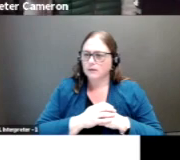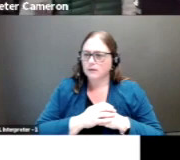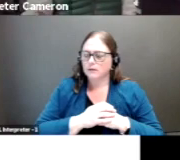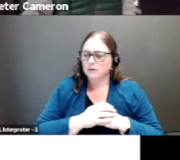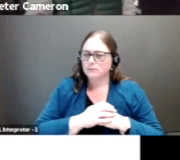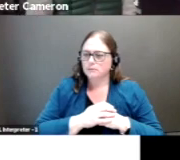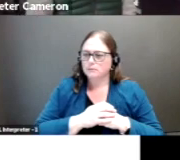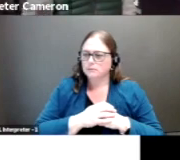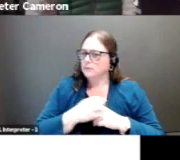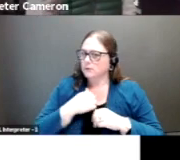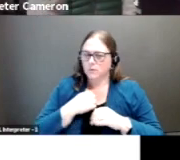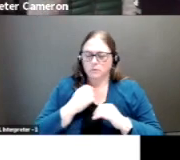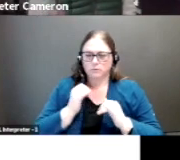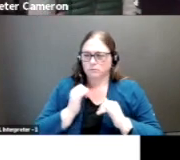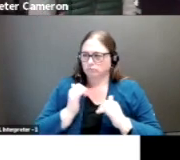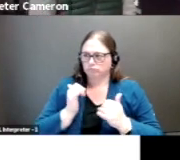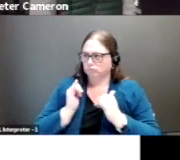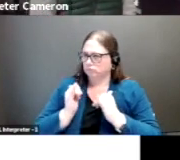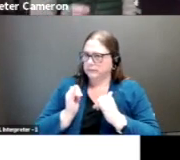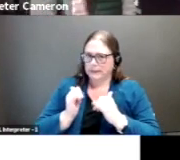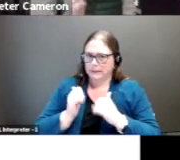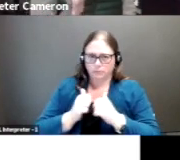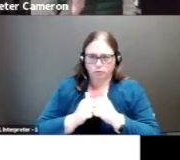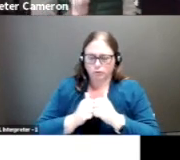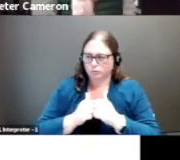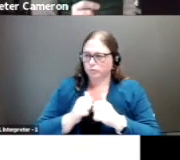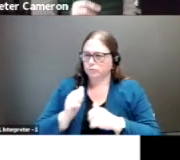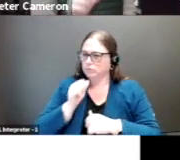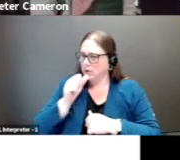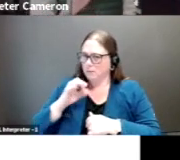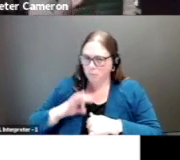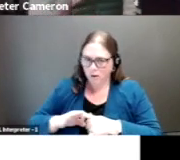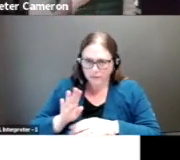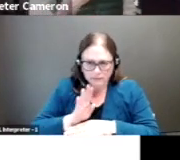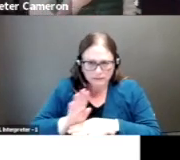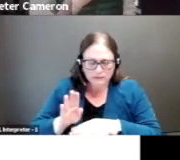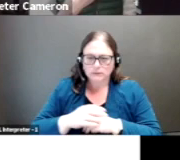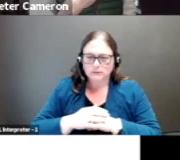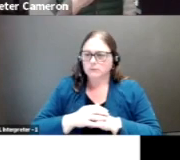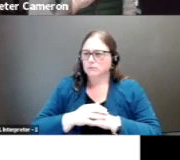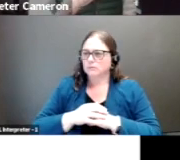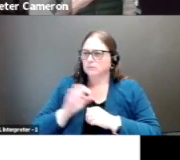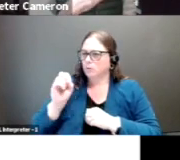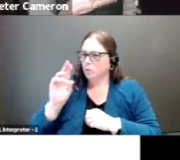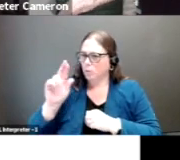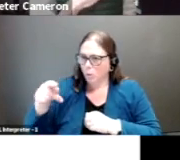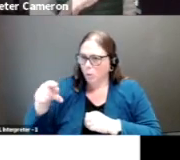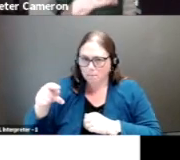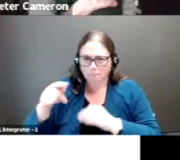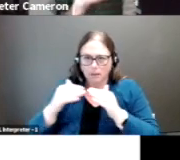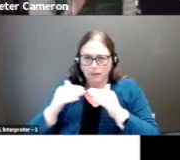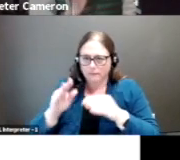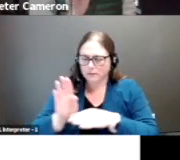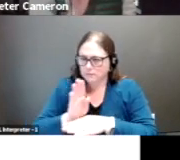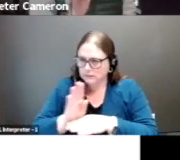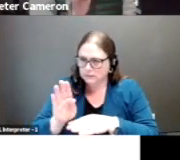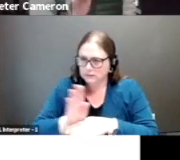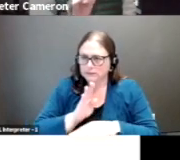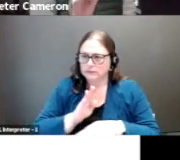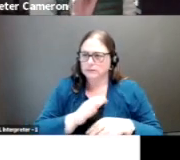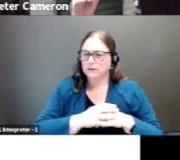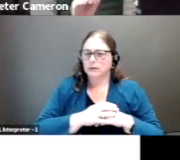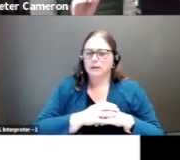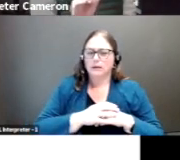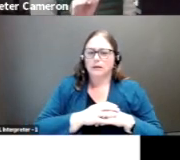as nonprofit corporations, business corporations. Part of our job and part of our frustration